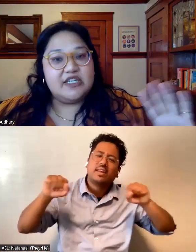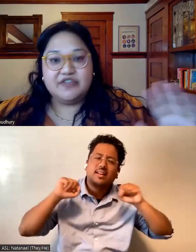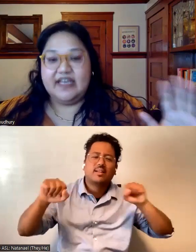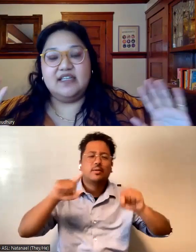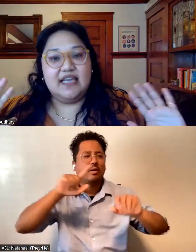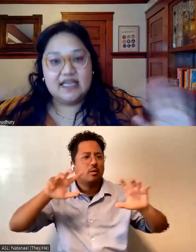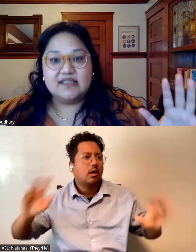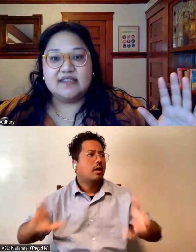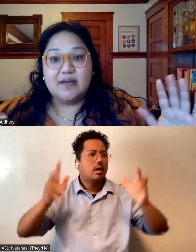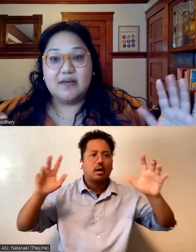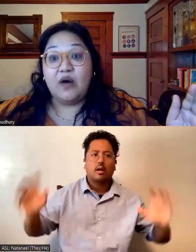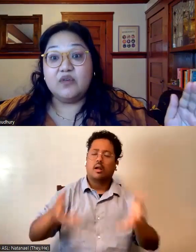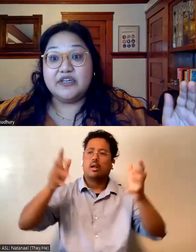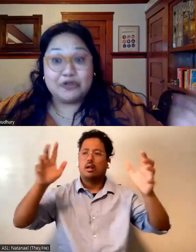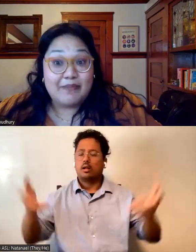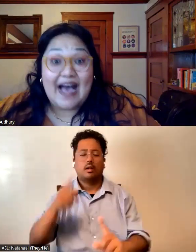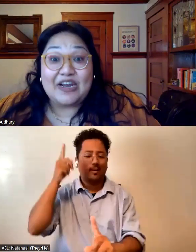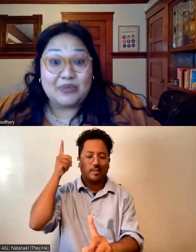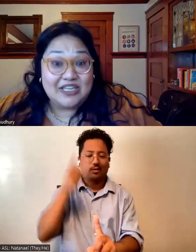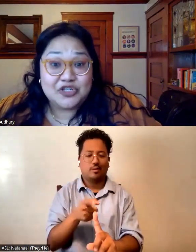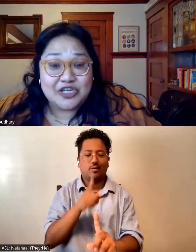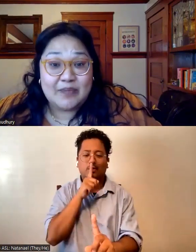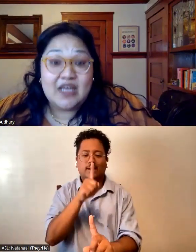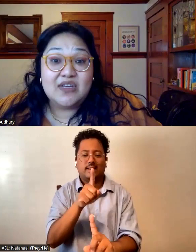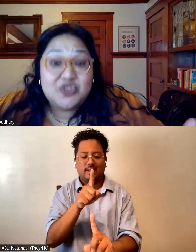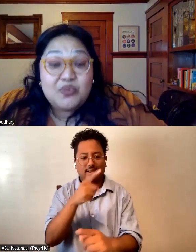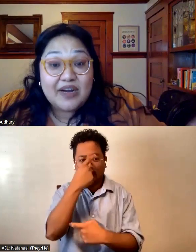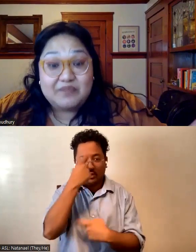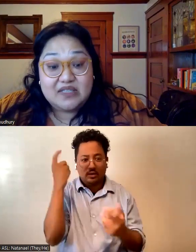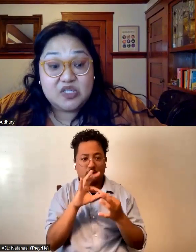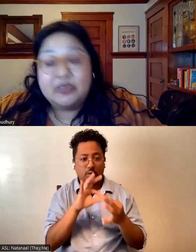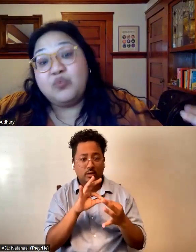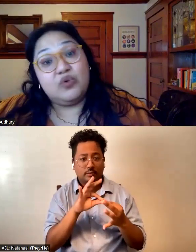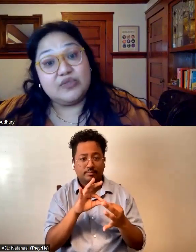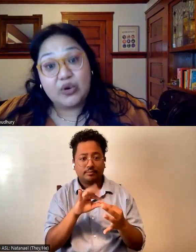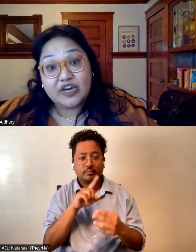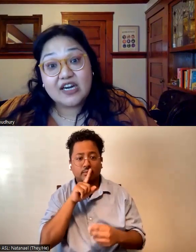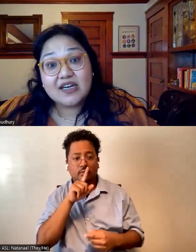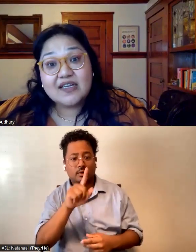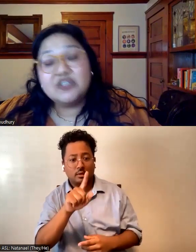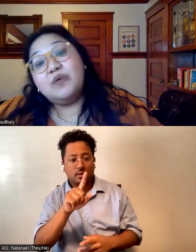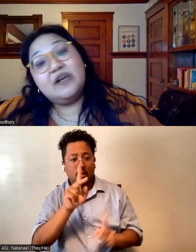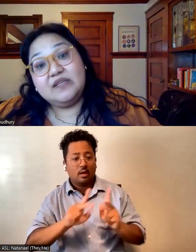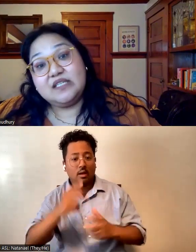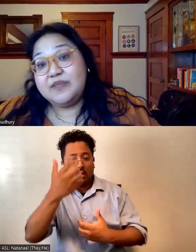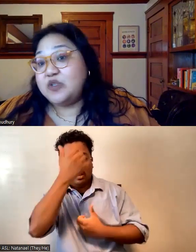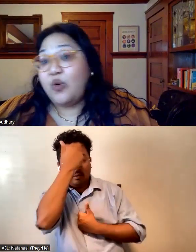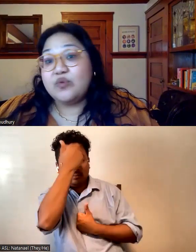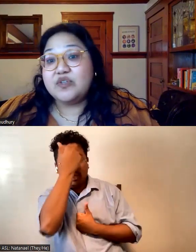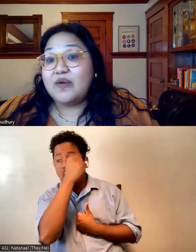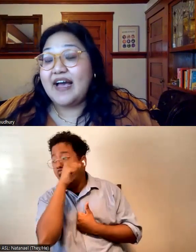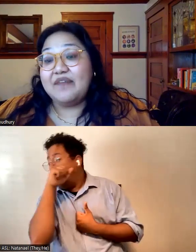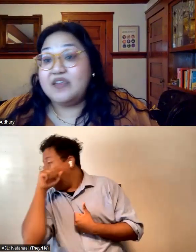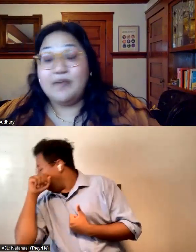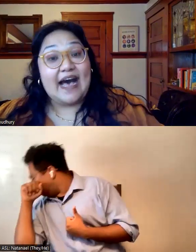so much of it is about a traumatic relationship to what it means to be rolled over, to what it means to be